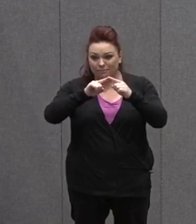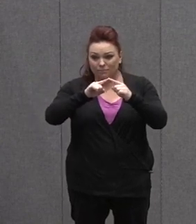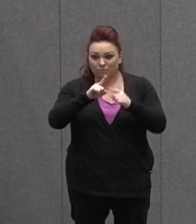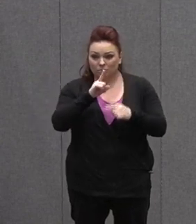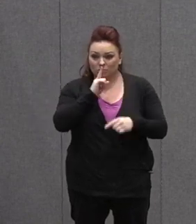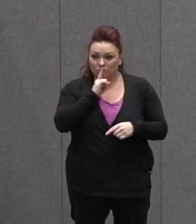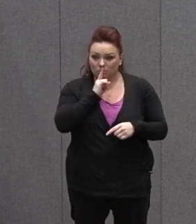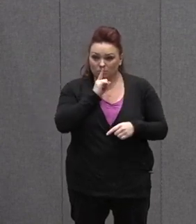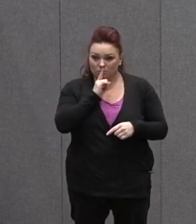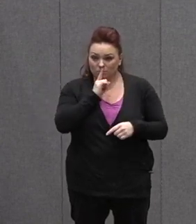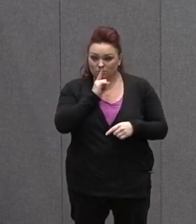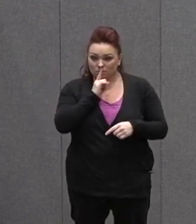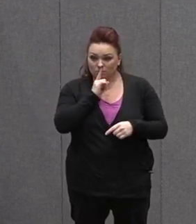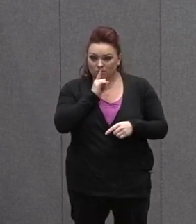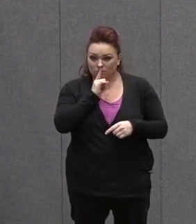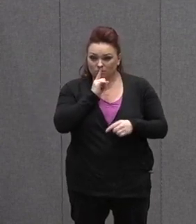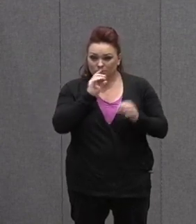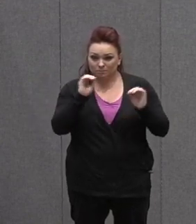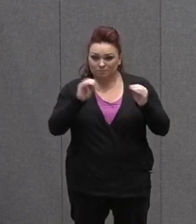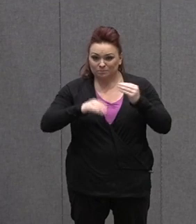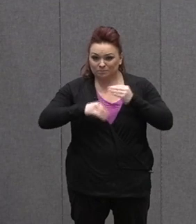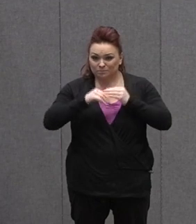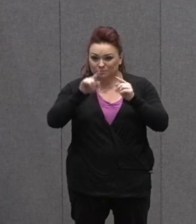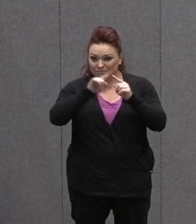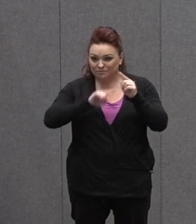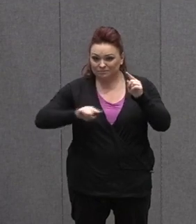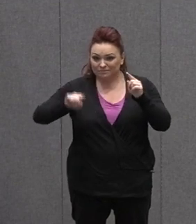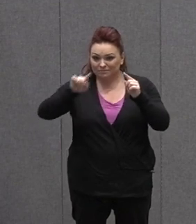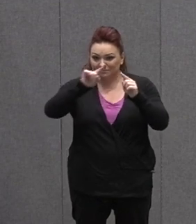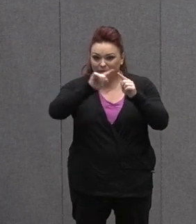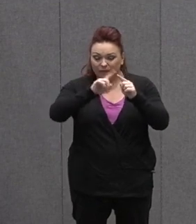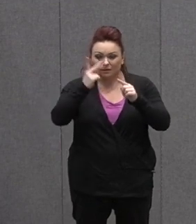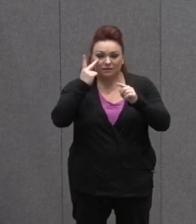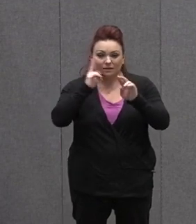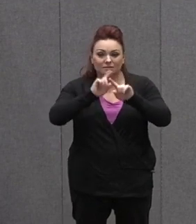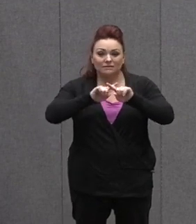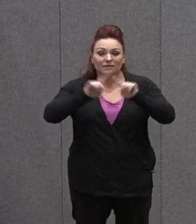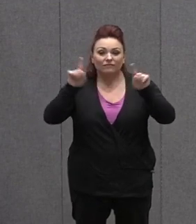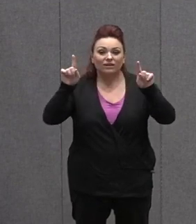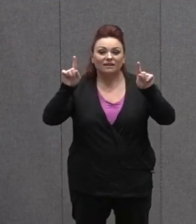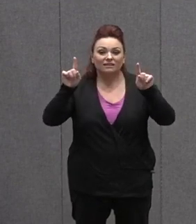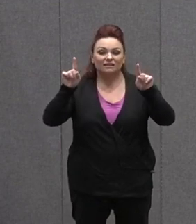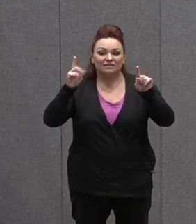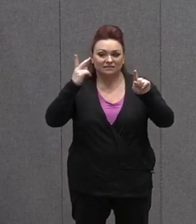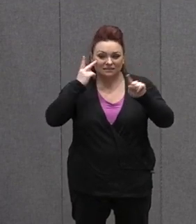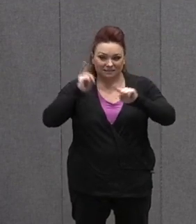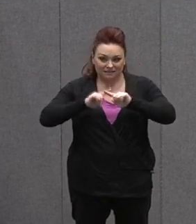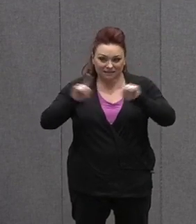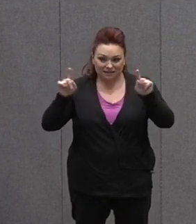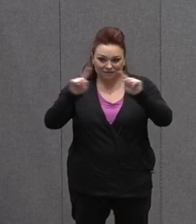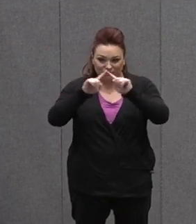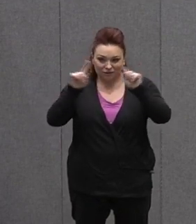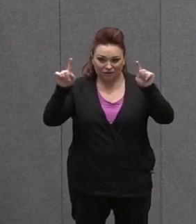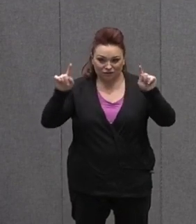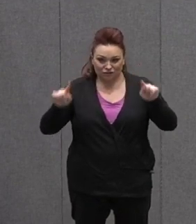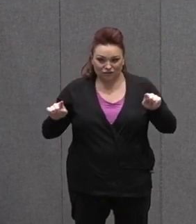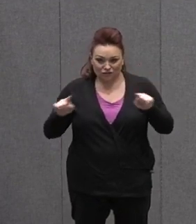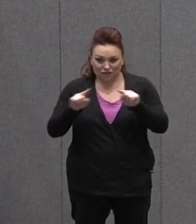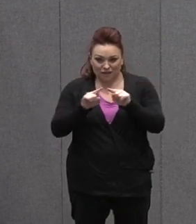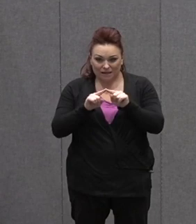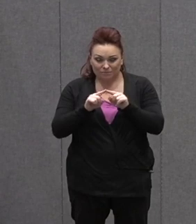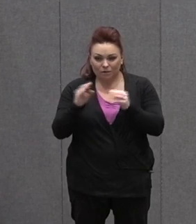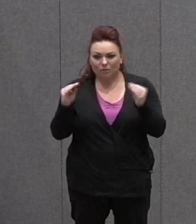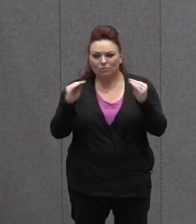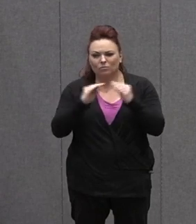No veo tantos círculos. I see something different. I see a different shape. It looks